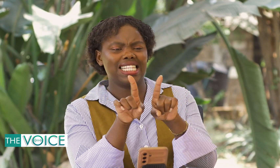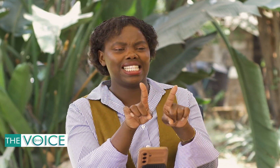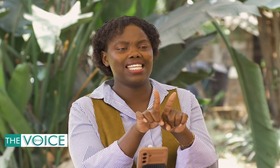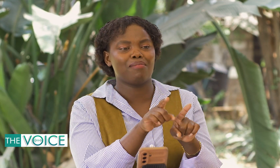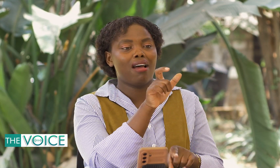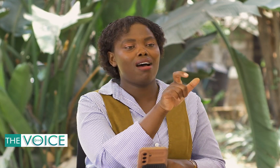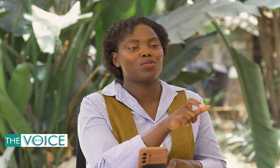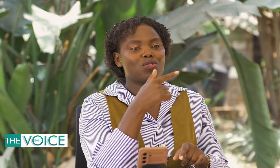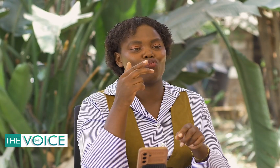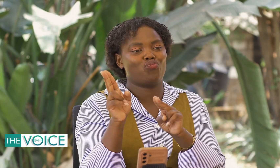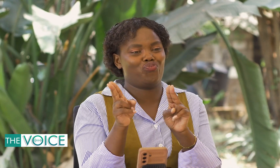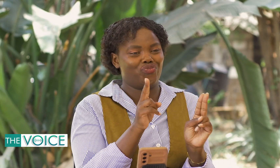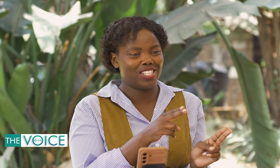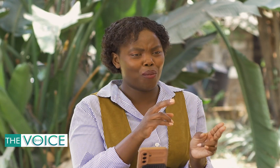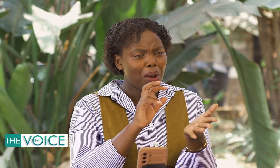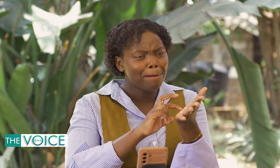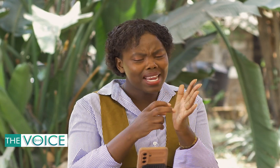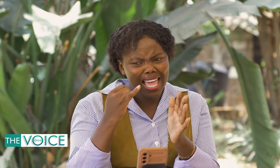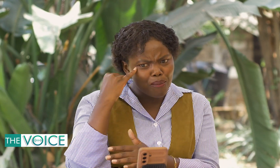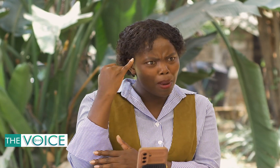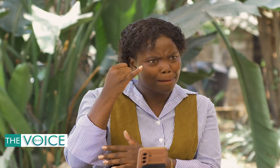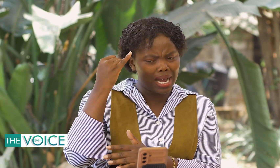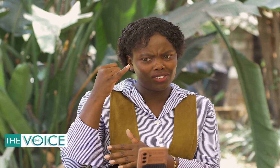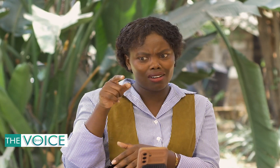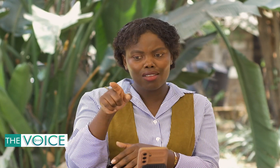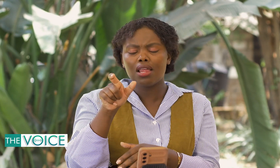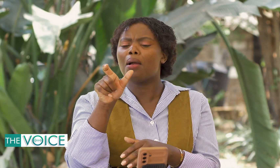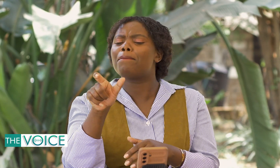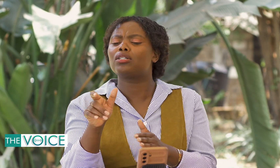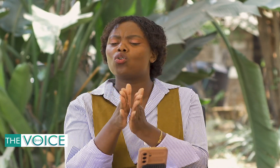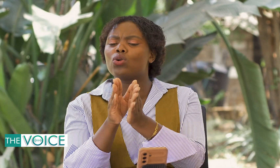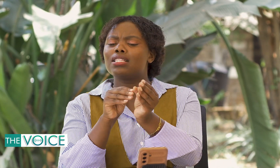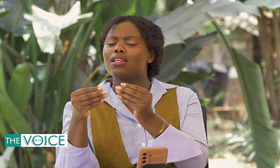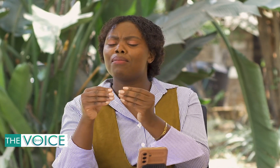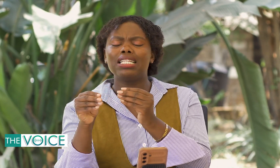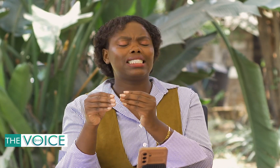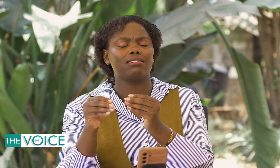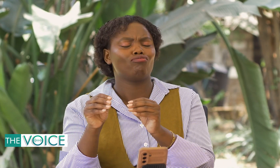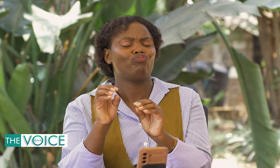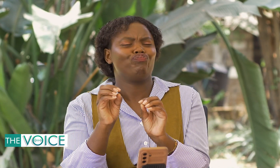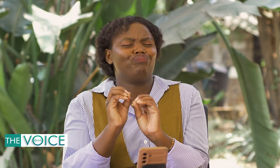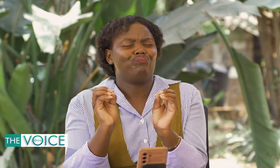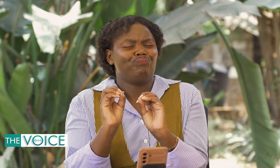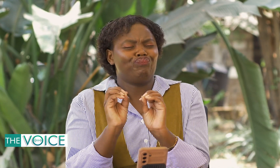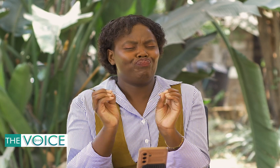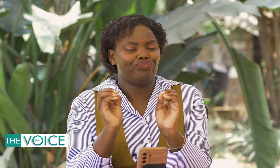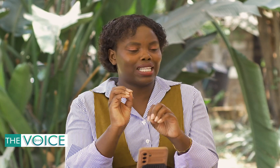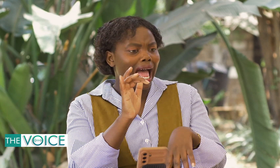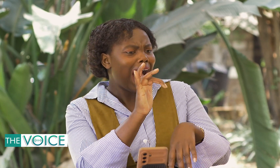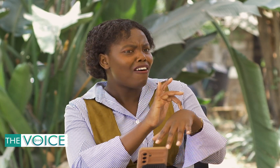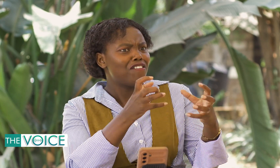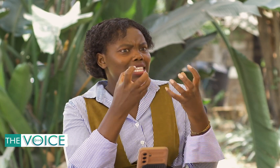It is not the same as a normal person. So, with people with disability, they are really